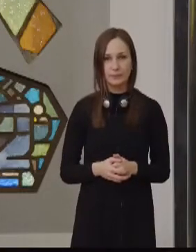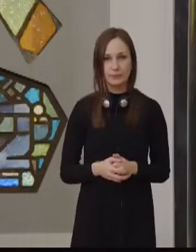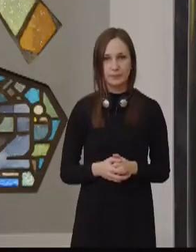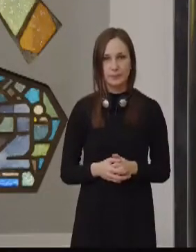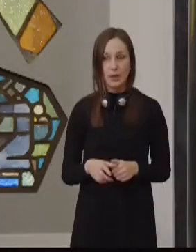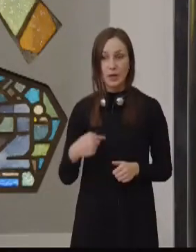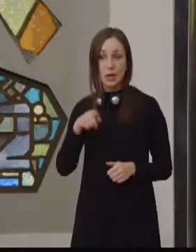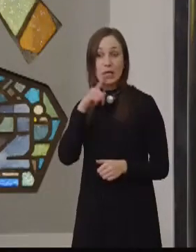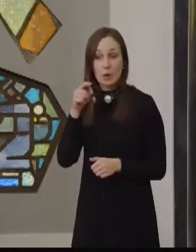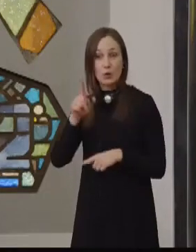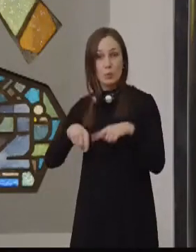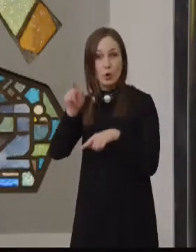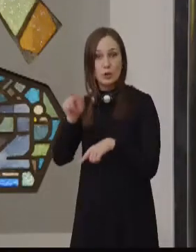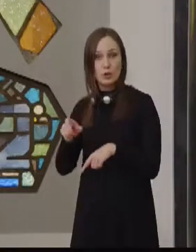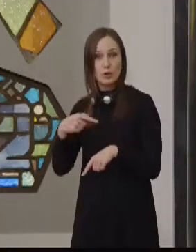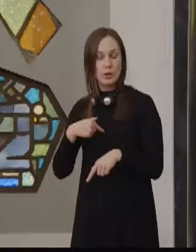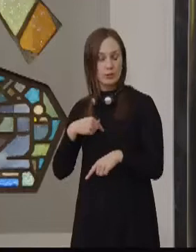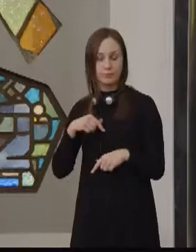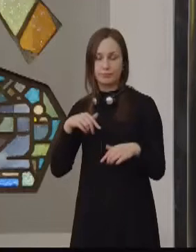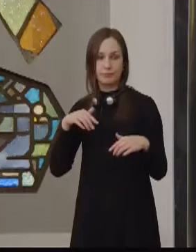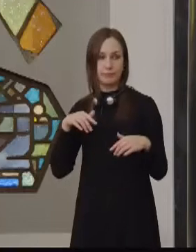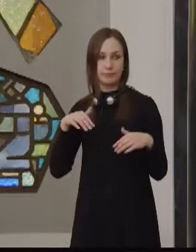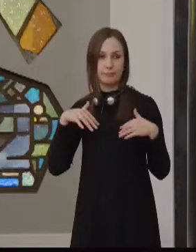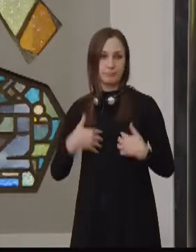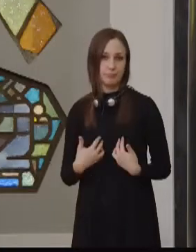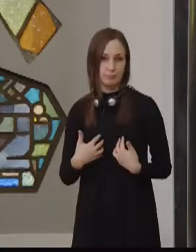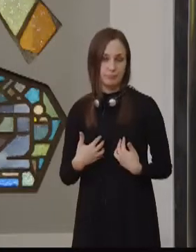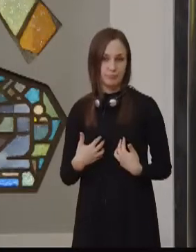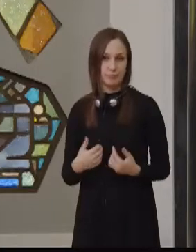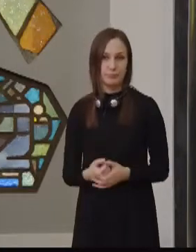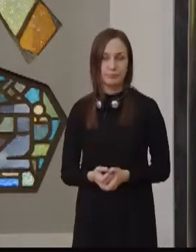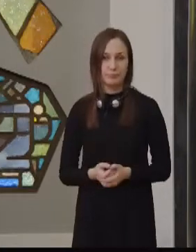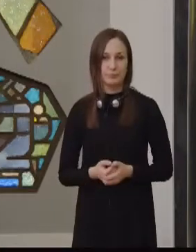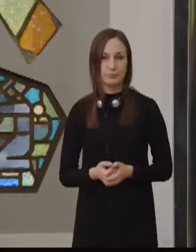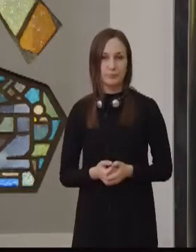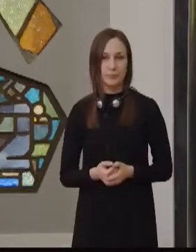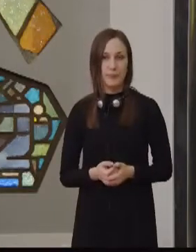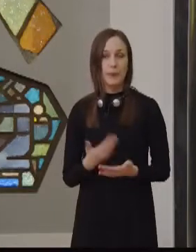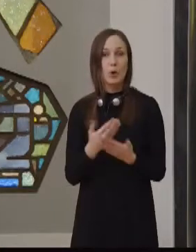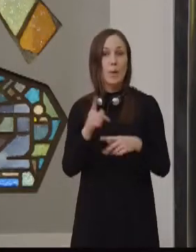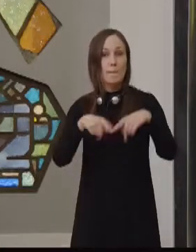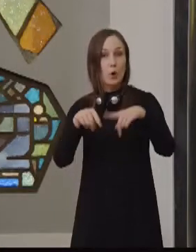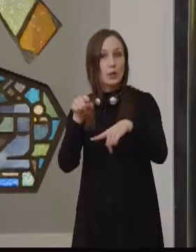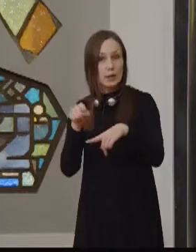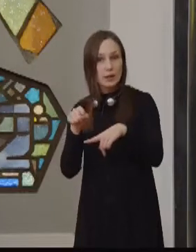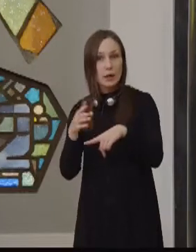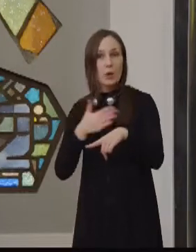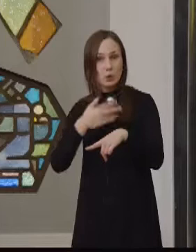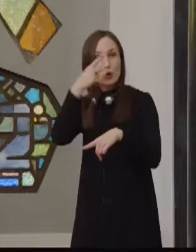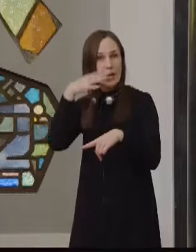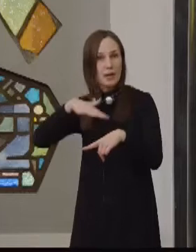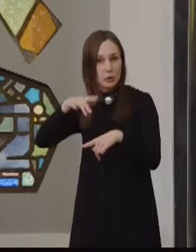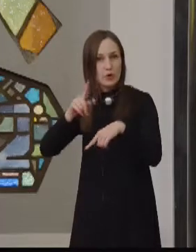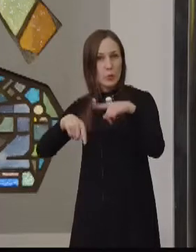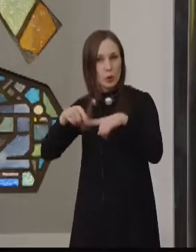fundamentally bad and unnecessary. As a young politician, I was truly disappointed by that. At